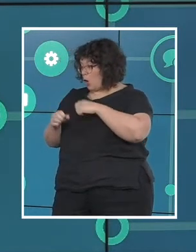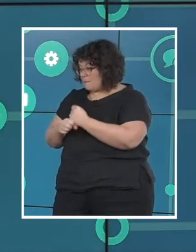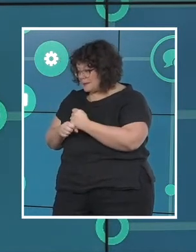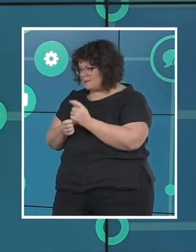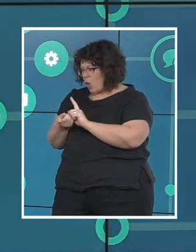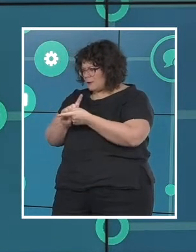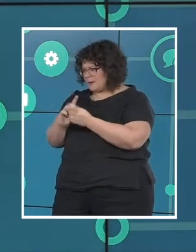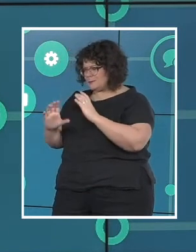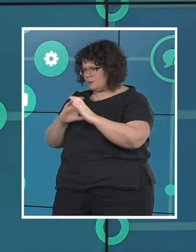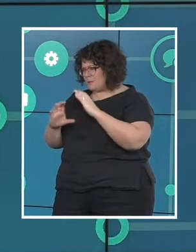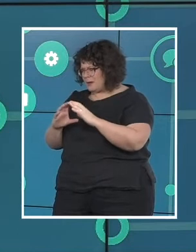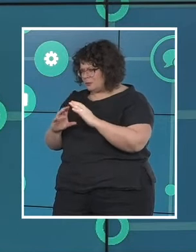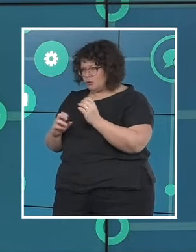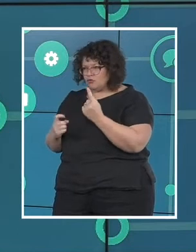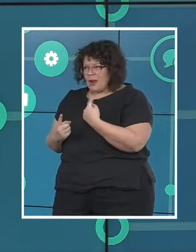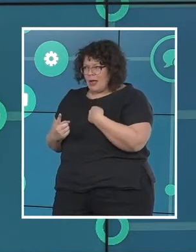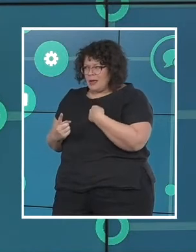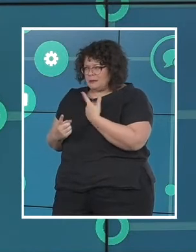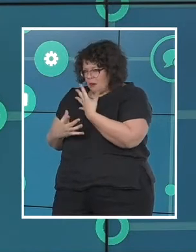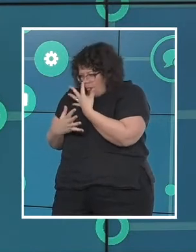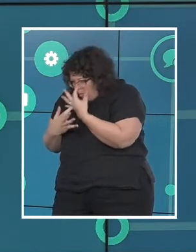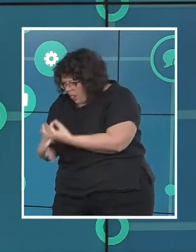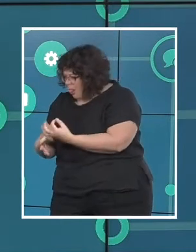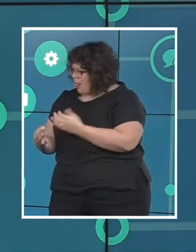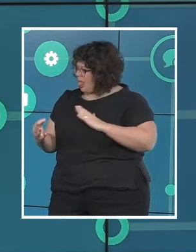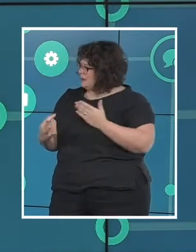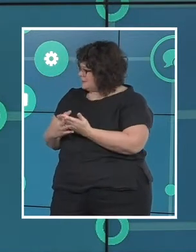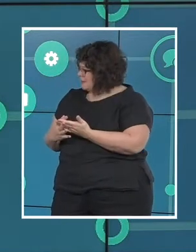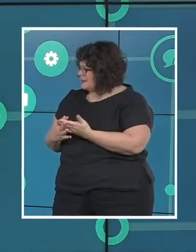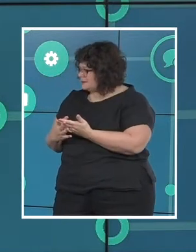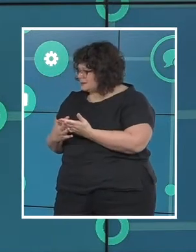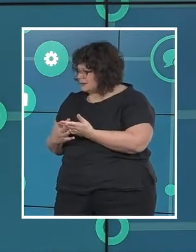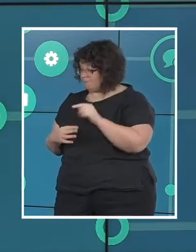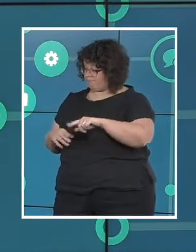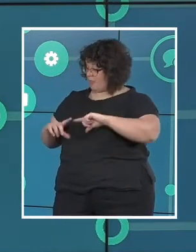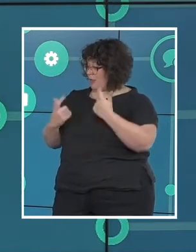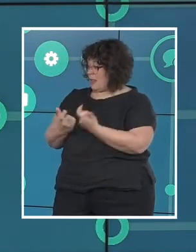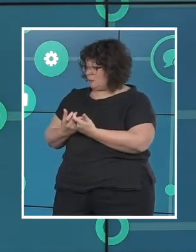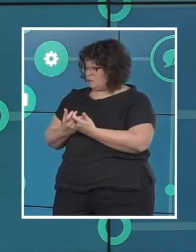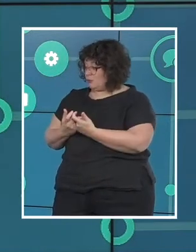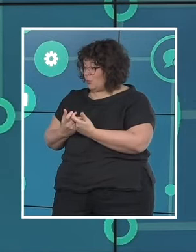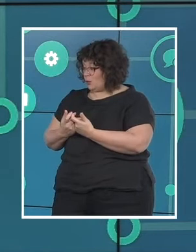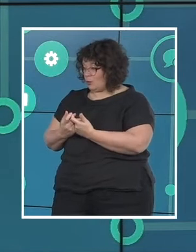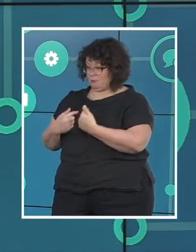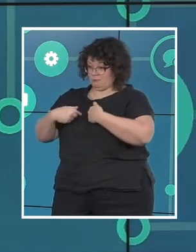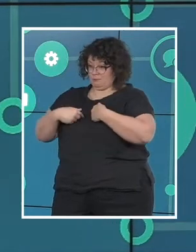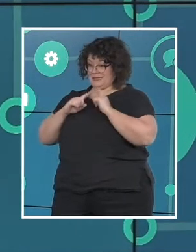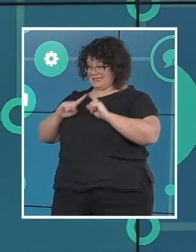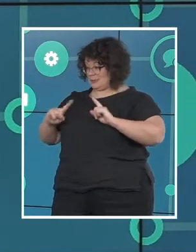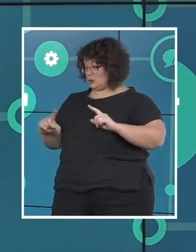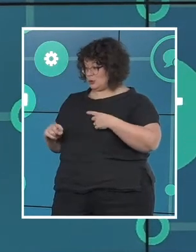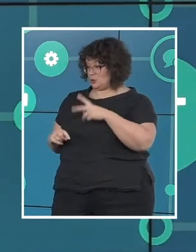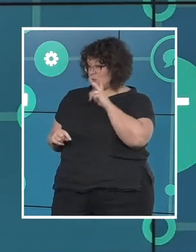a teacher that I saw firsthand the power of assistive technology. It's really hard